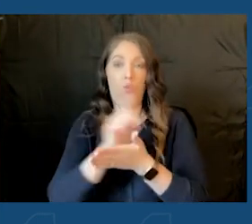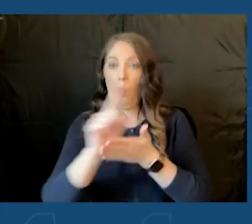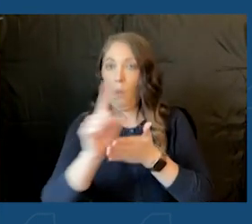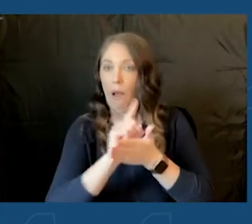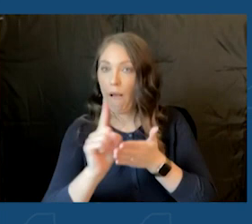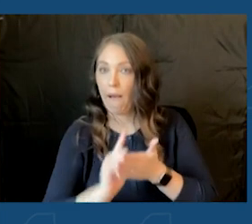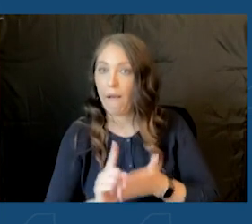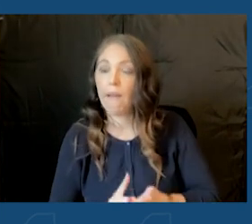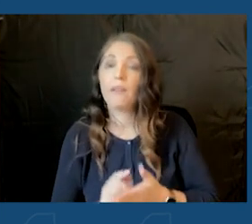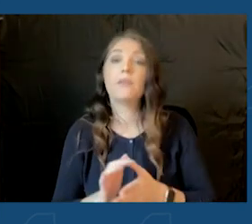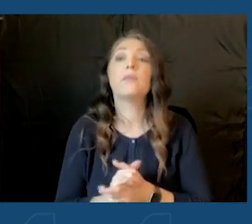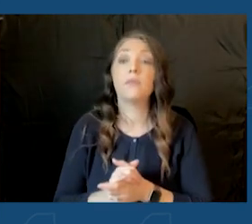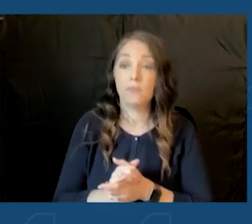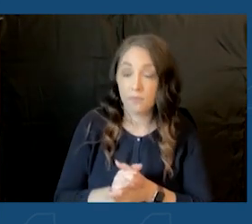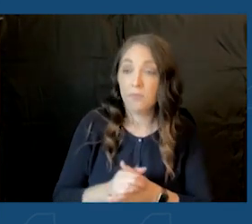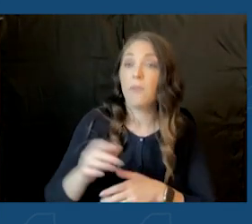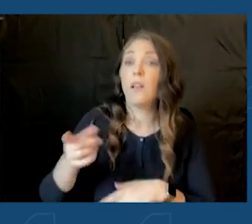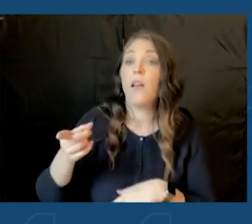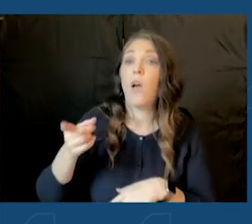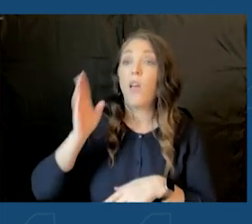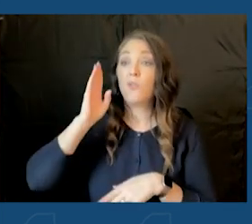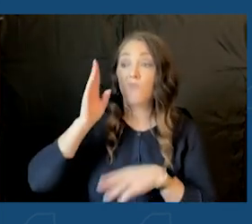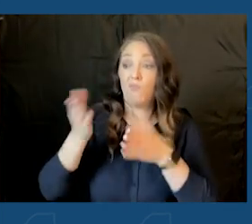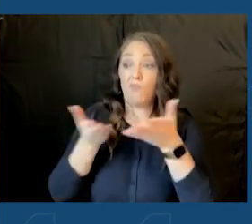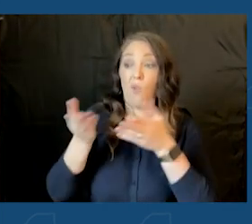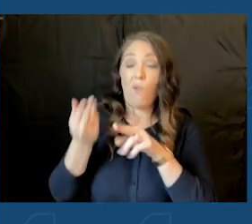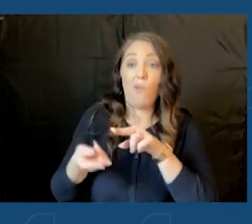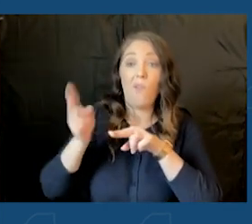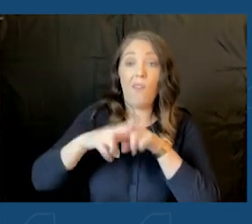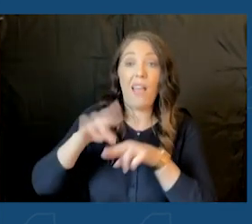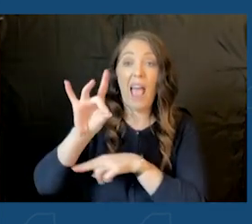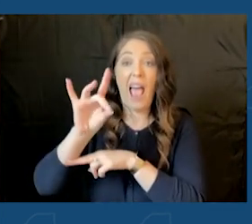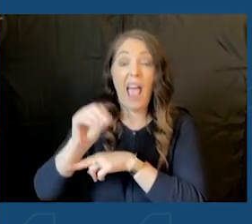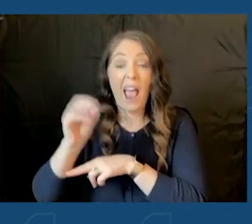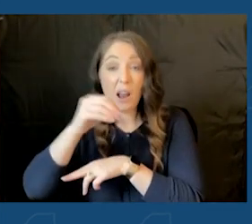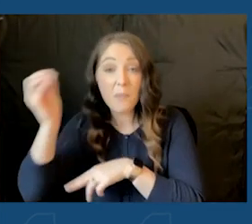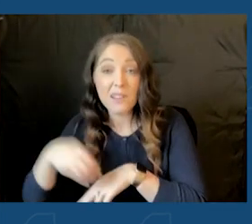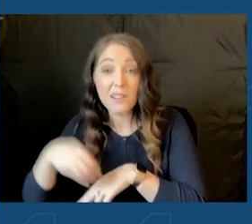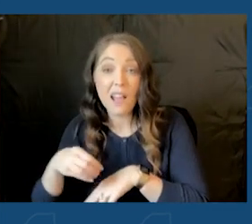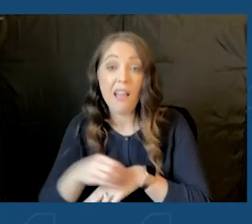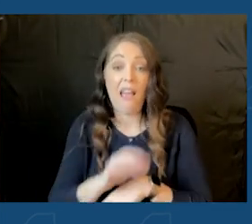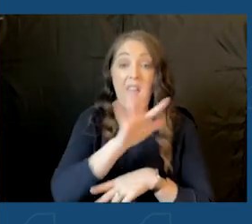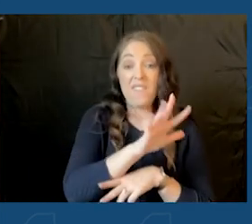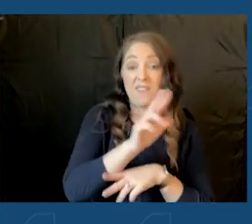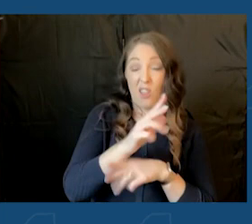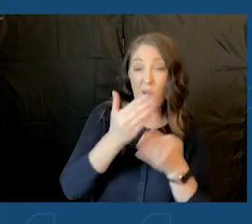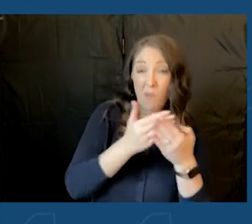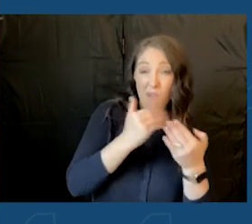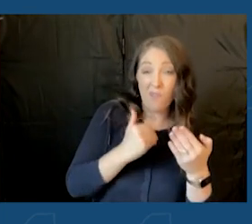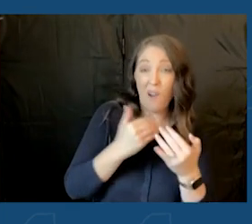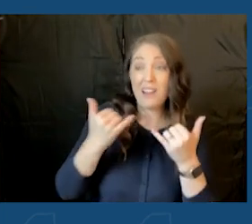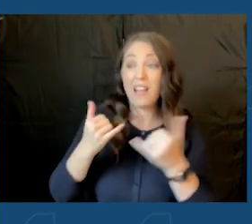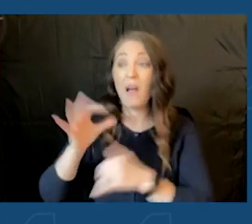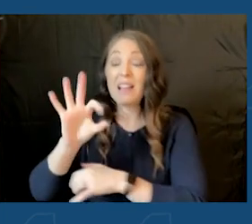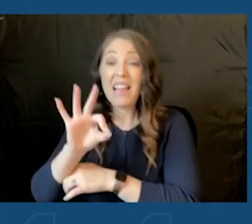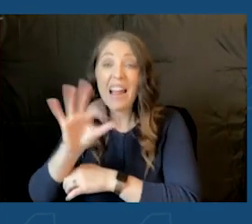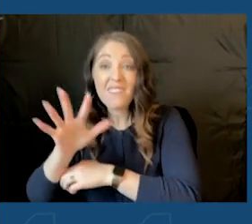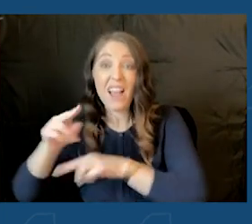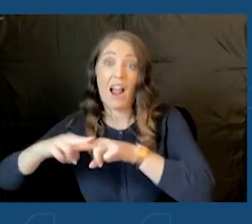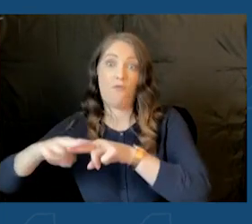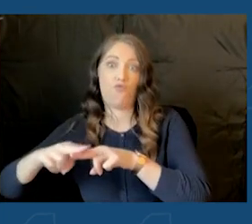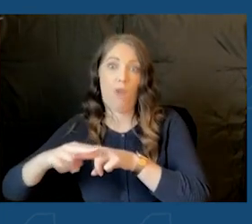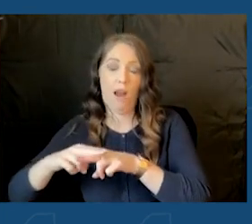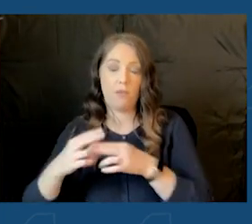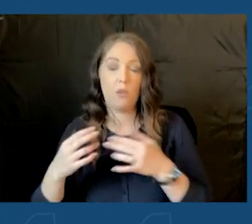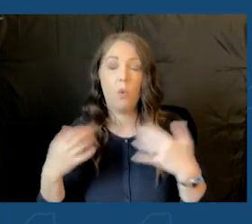will increase by almost 80%. From 53 trains per weekday under the previous schedules to 95 trains. This is